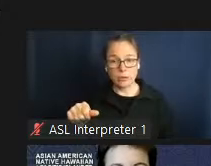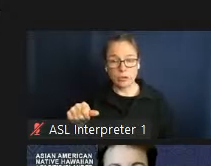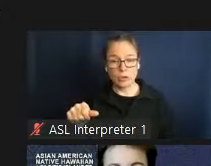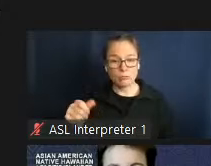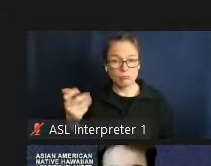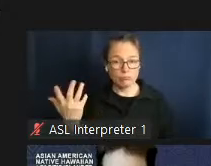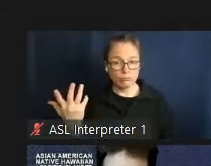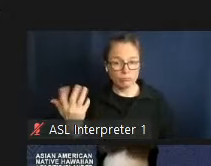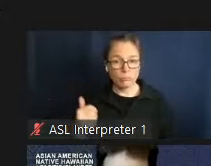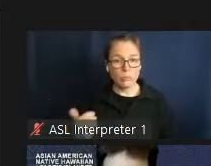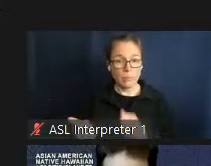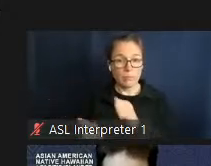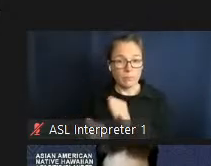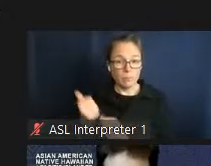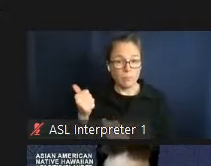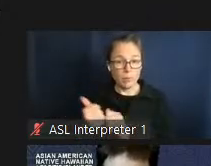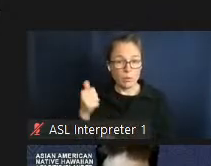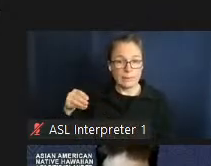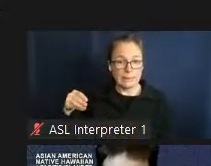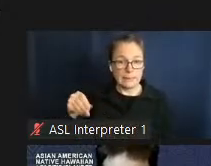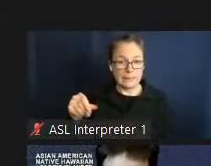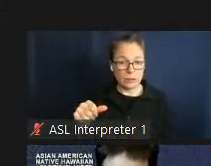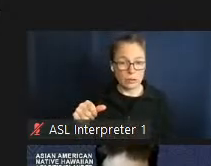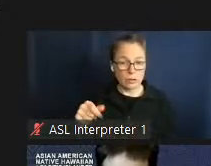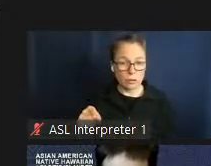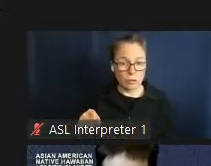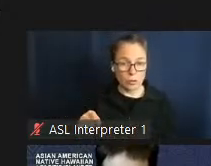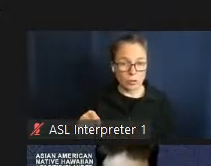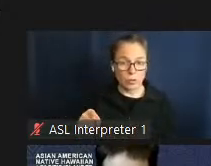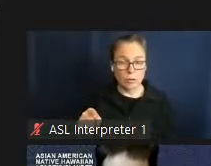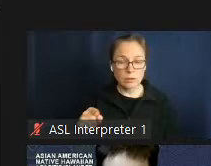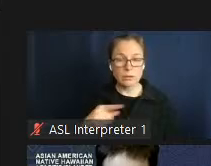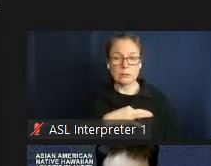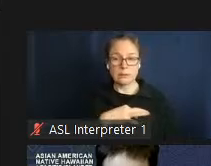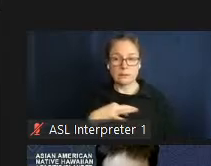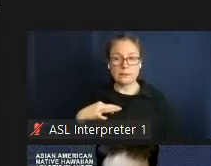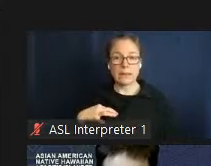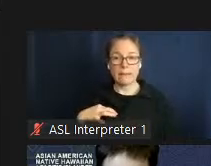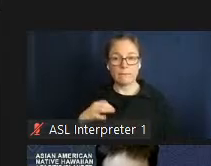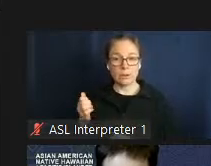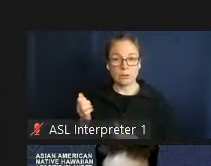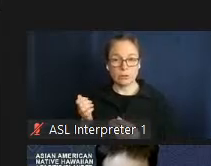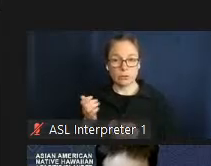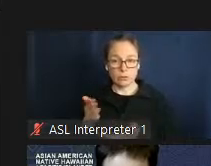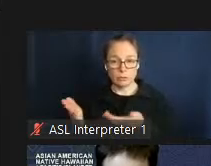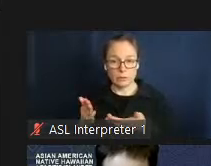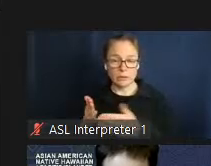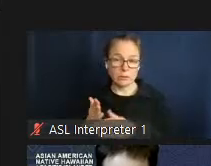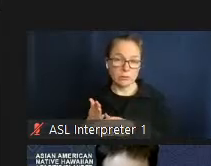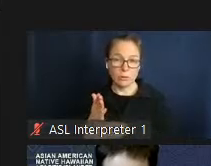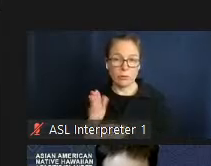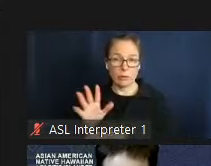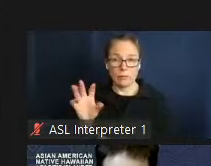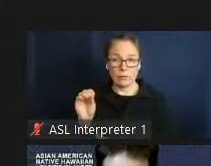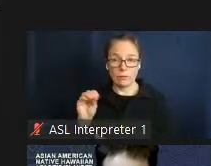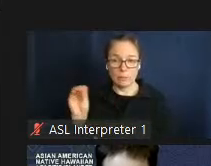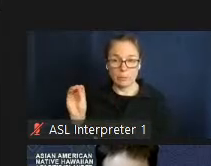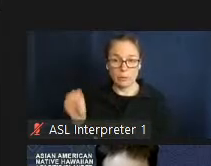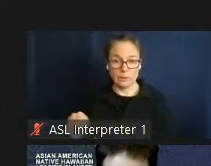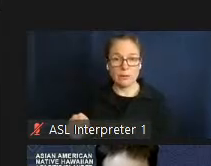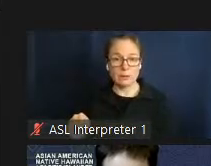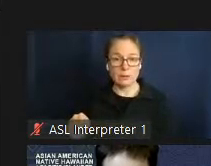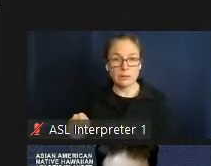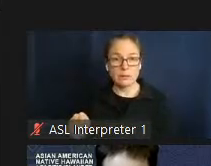of this expenditure is made up of our personnel services, over 50%. As our